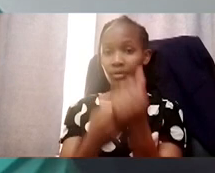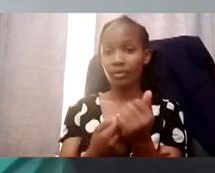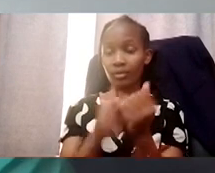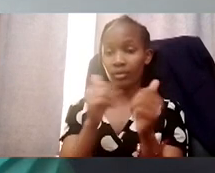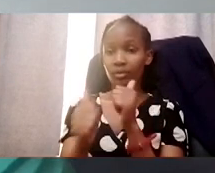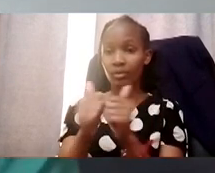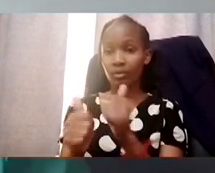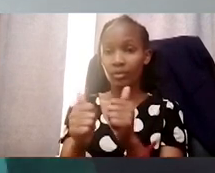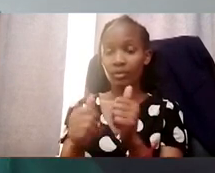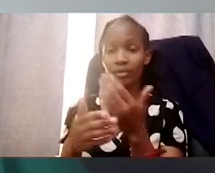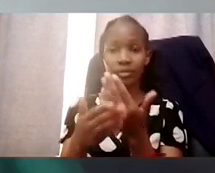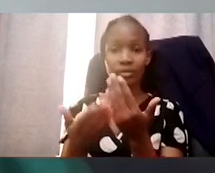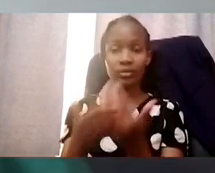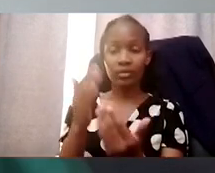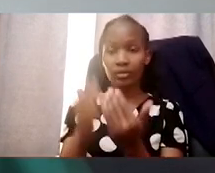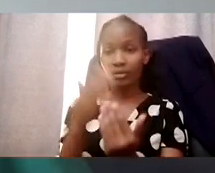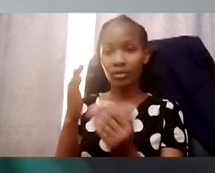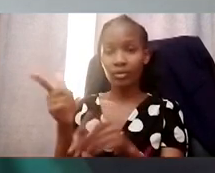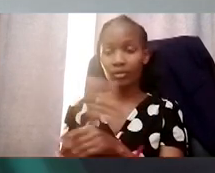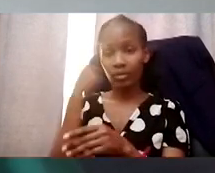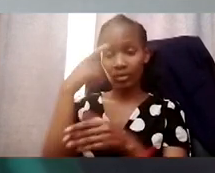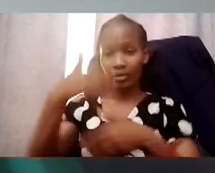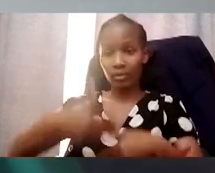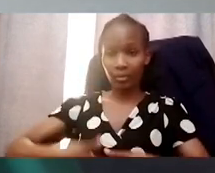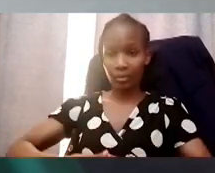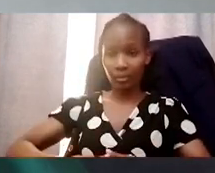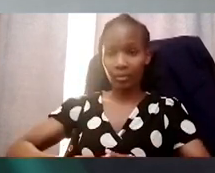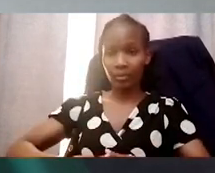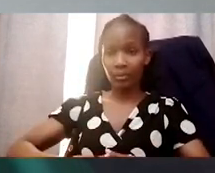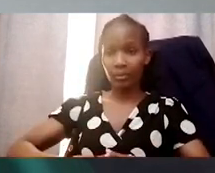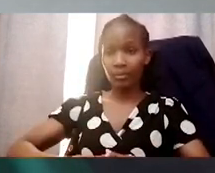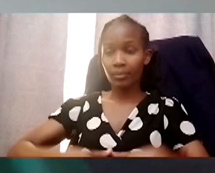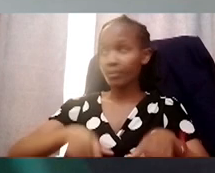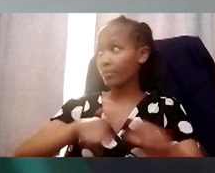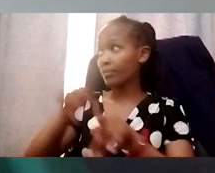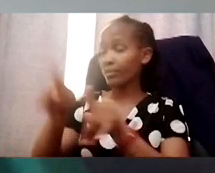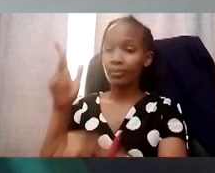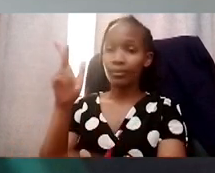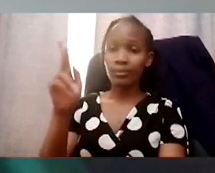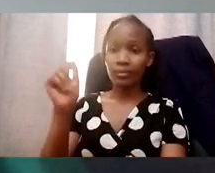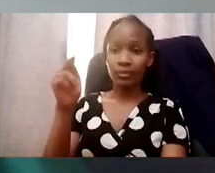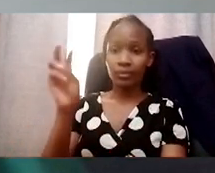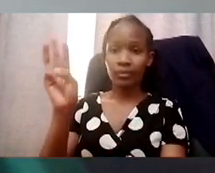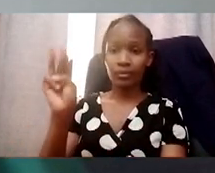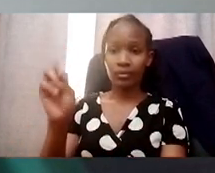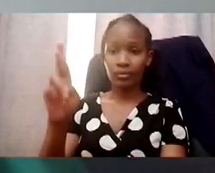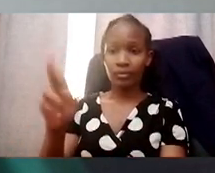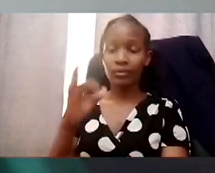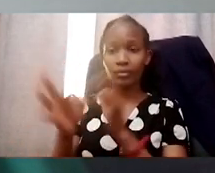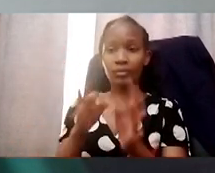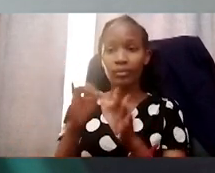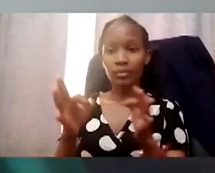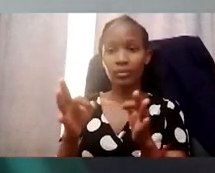film for the youth. And they run the Kakuma Got Talent. If you haven't been there, Chris, you need to make a